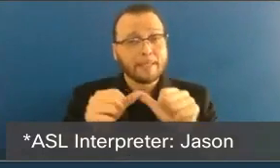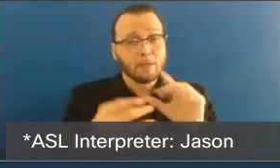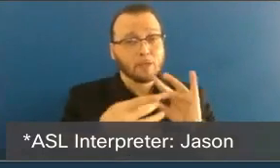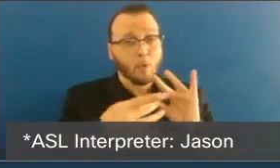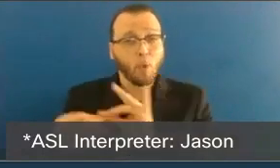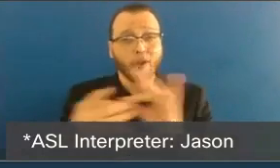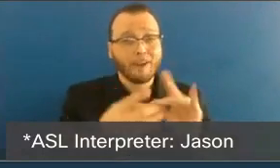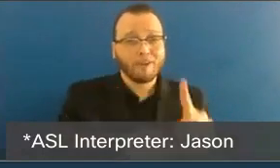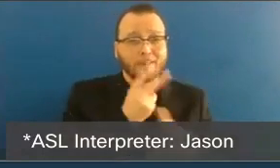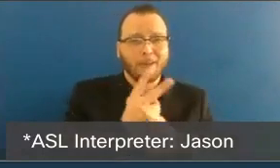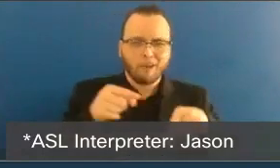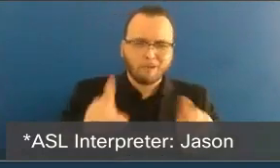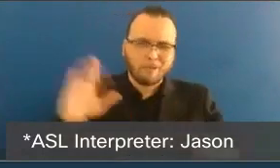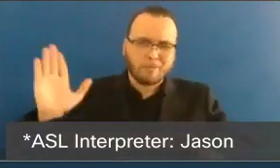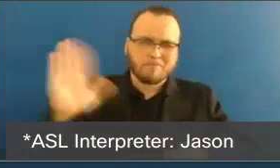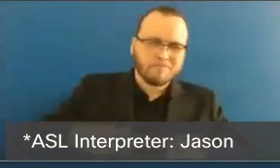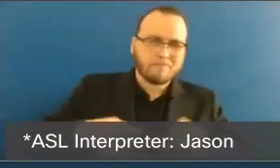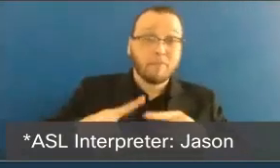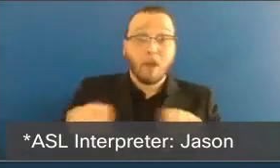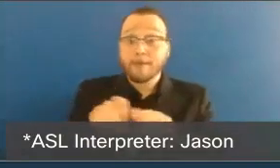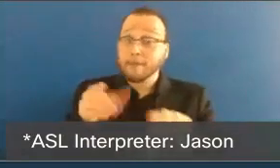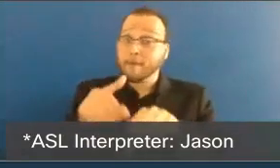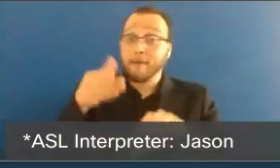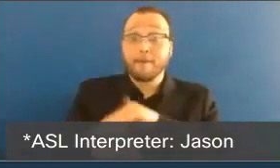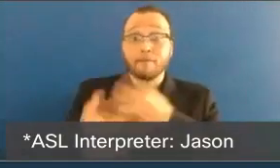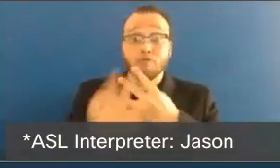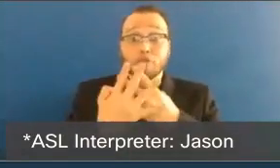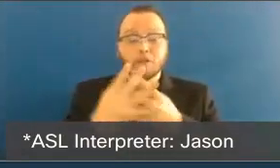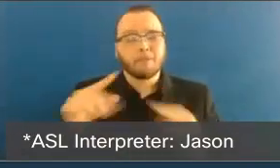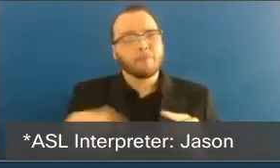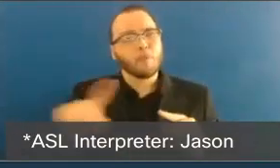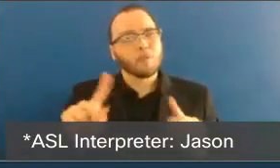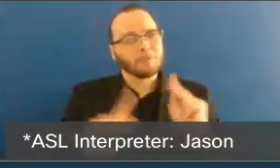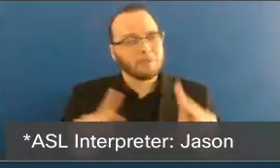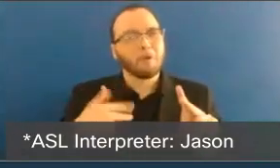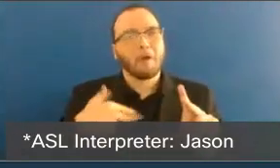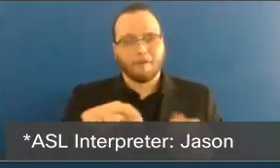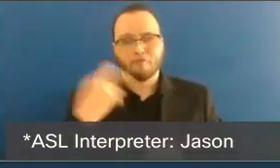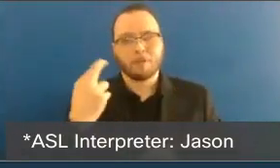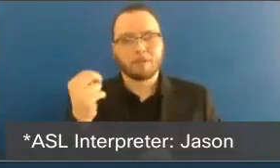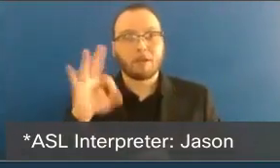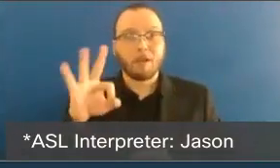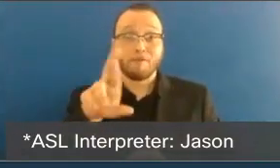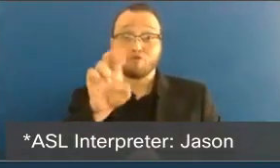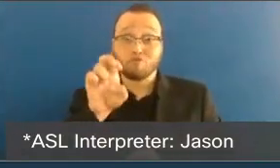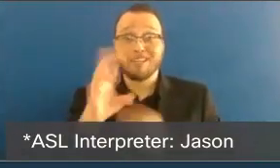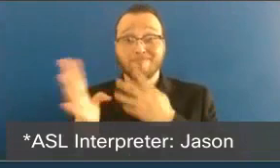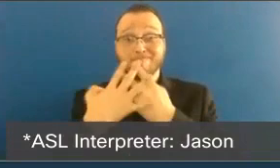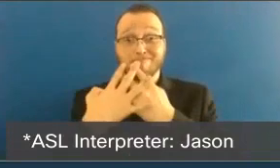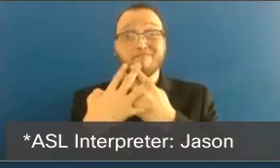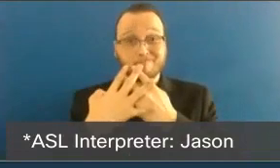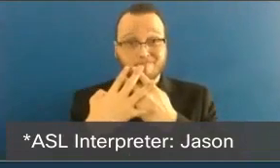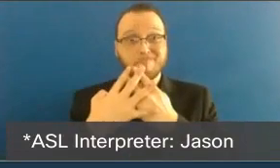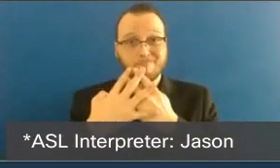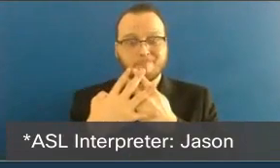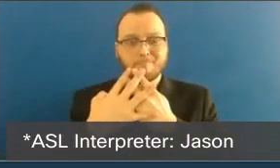care throughout and following incarceration, these individuals are at risk for reincarceration, emergency